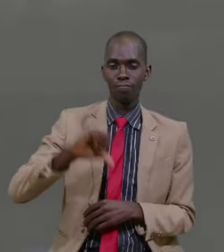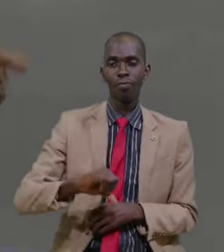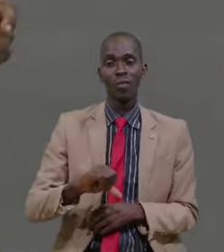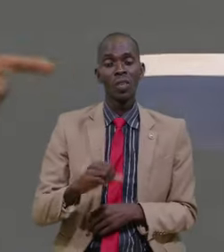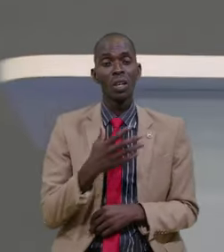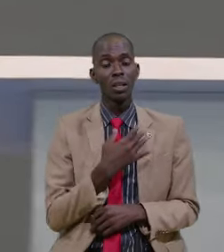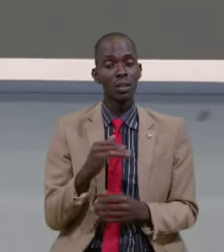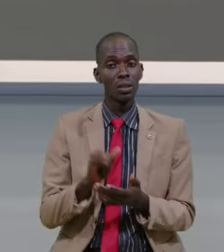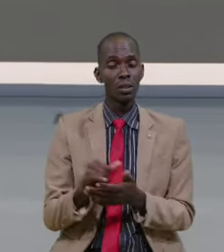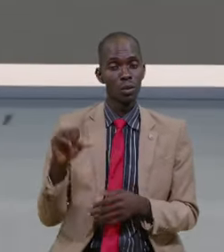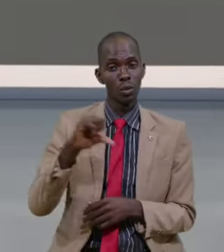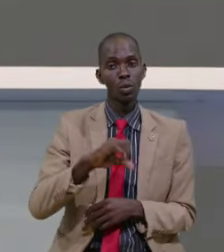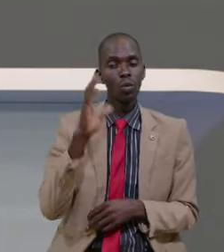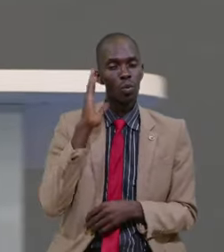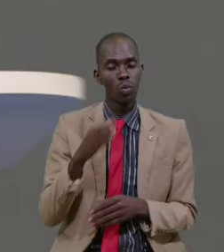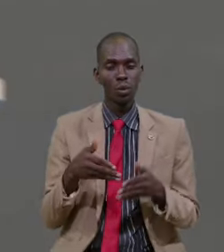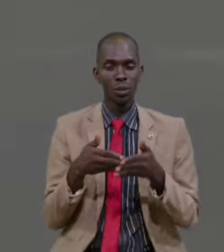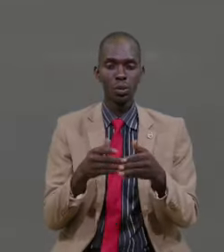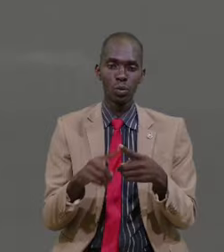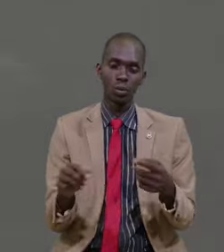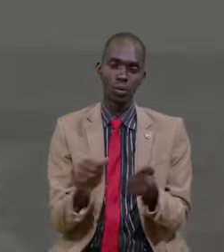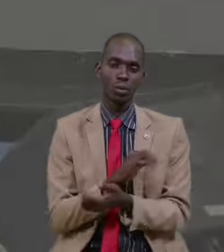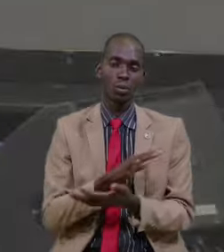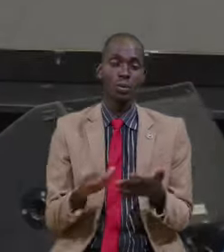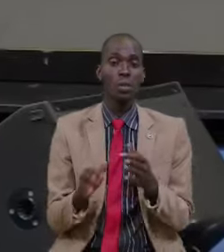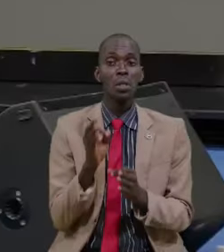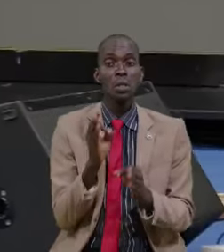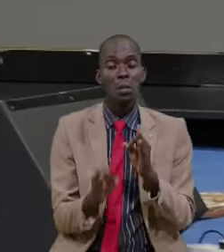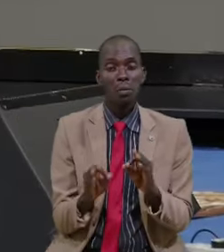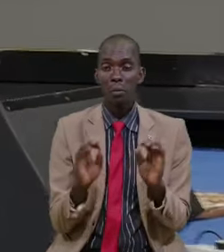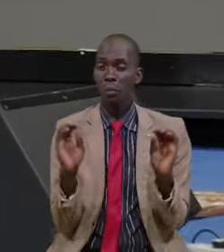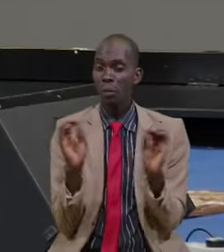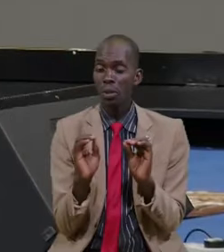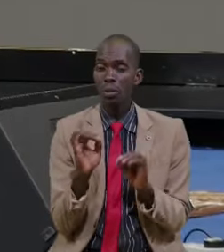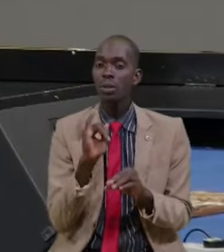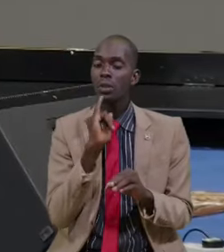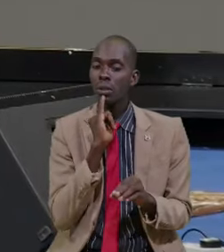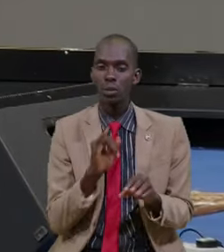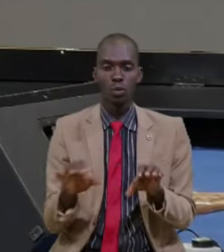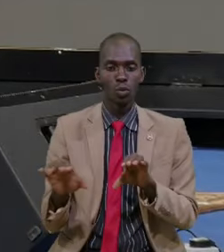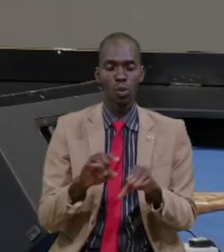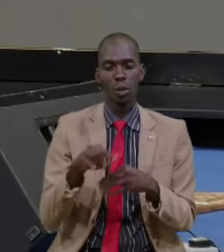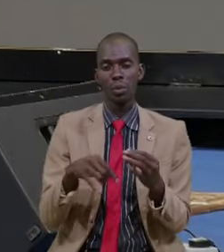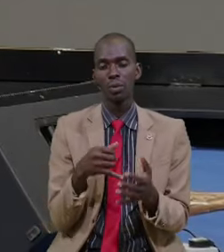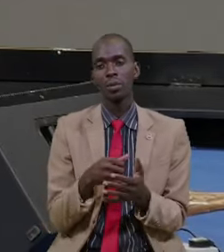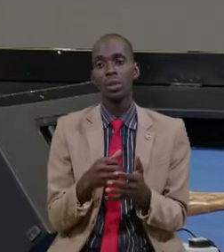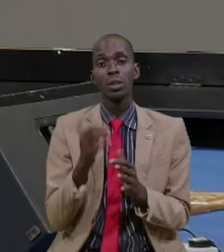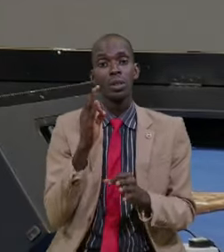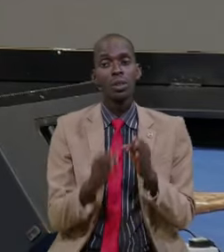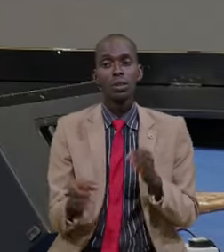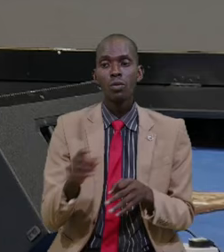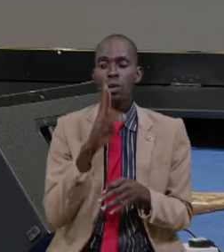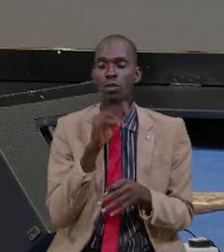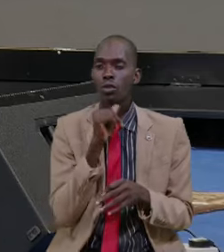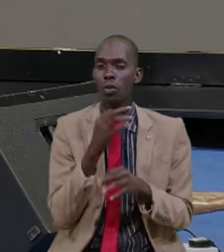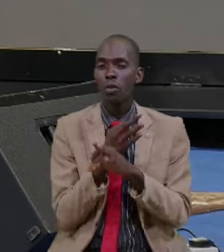Condemnation will lead to damnation if nothing is done. If you are not free from